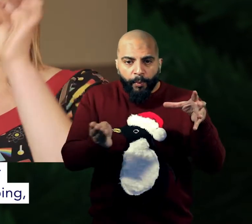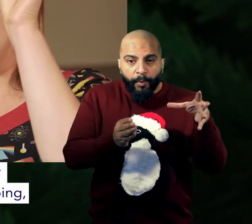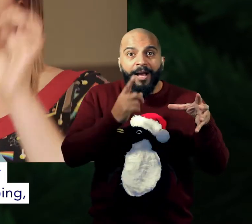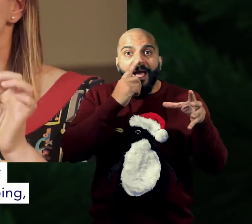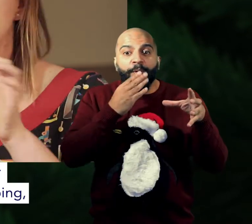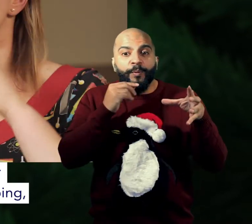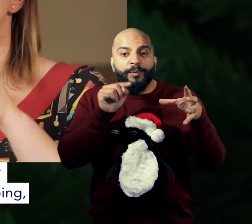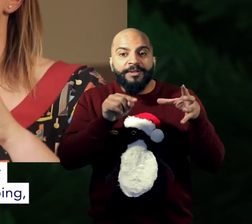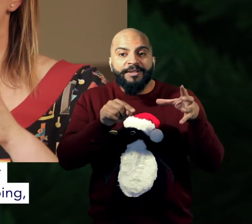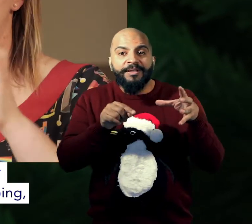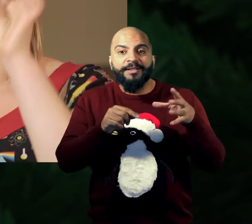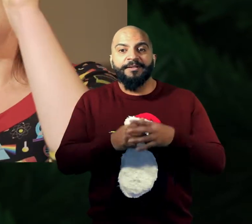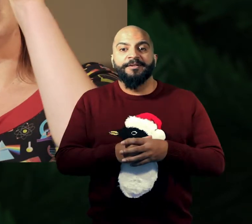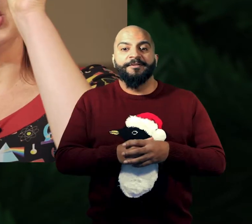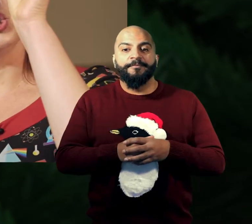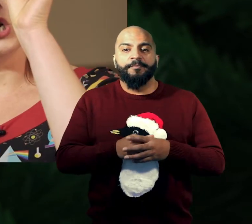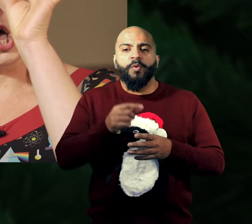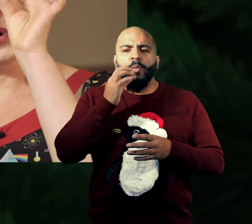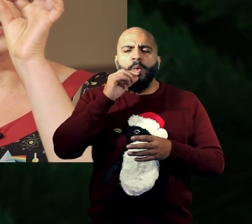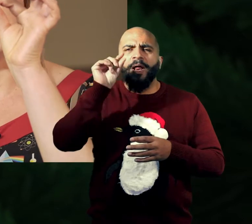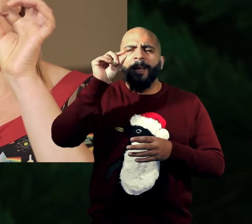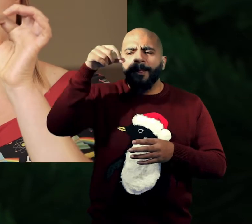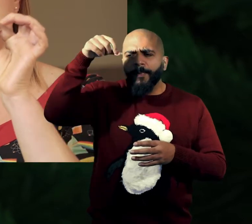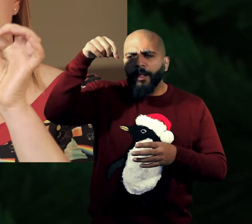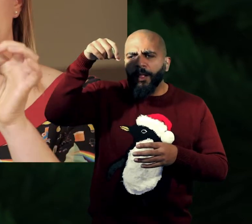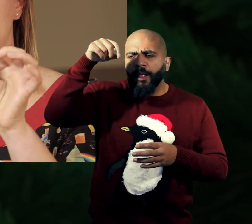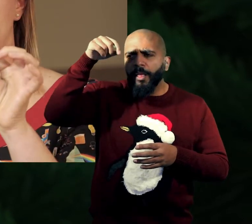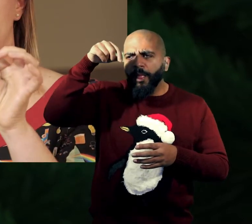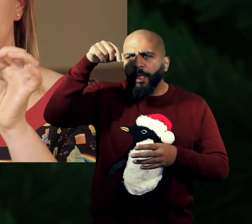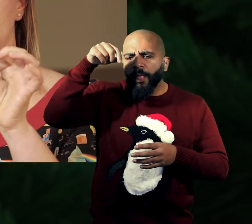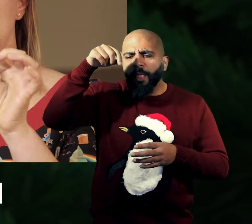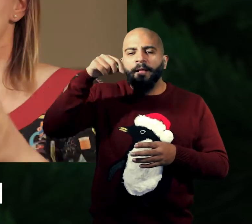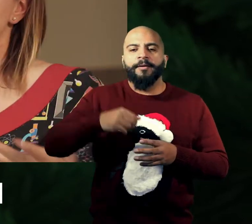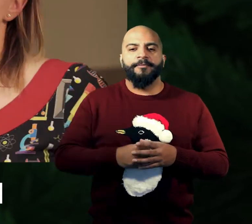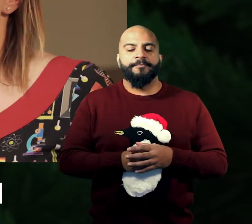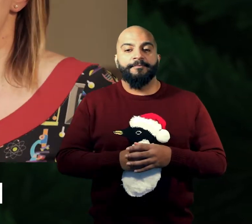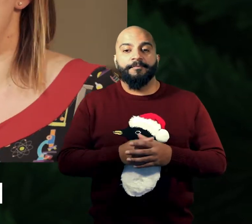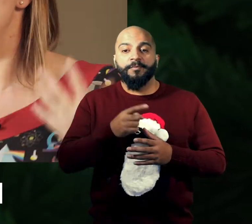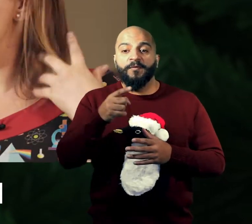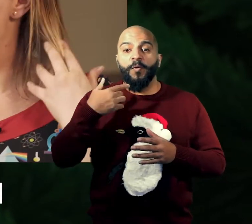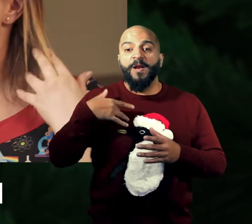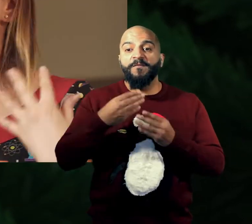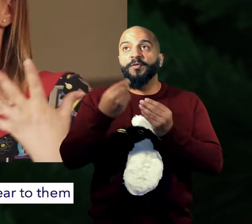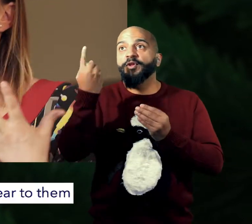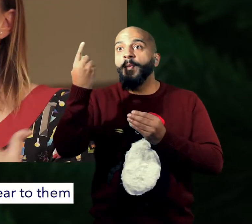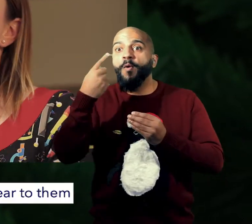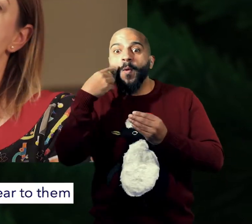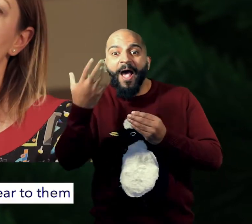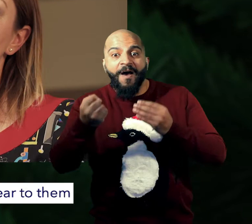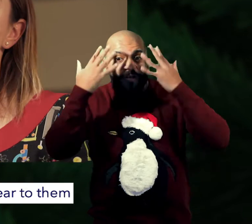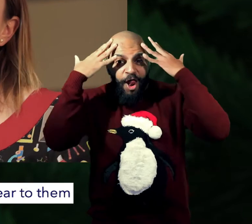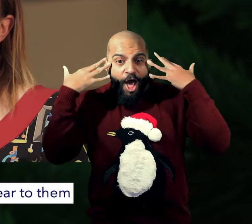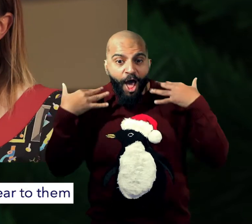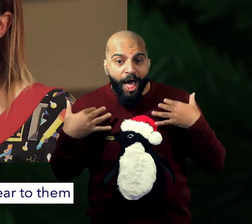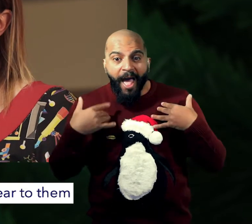water to be constant, not dripping, but the slowest it can possibly be. If you live with anyone with long hair, you might like to bring